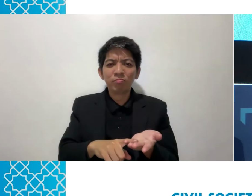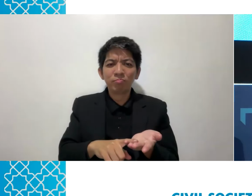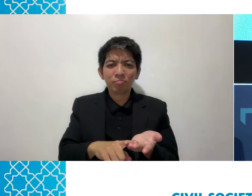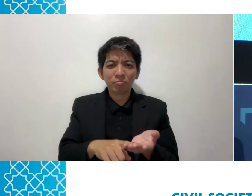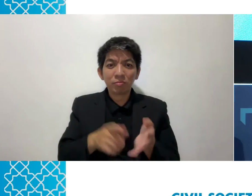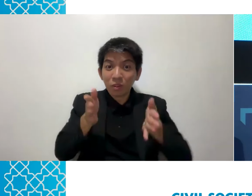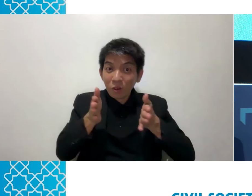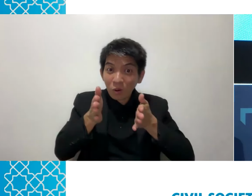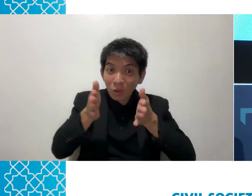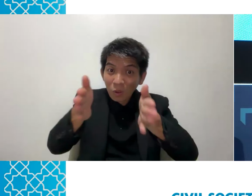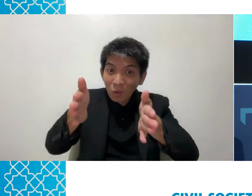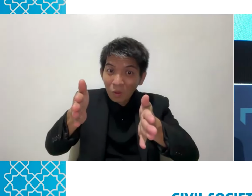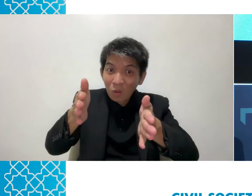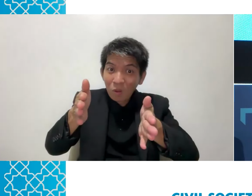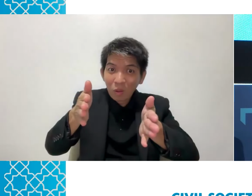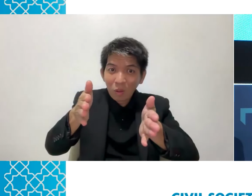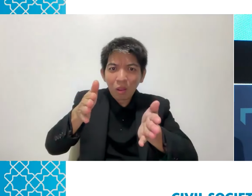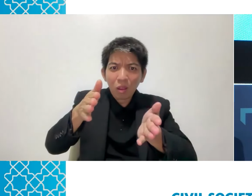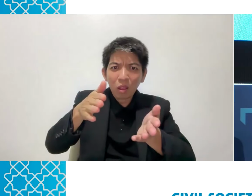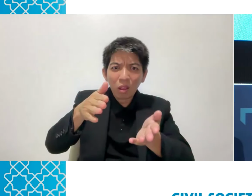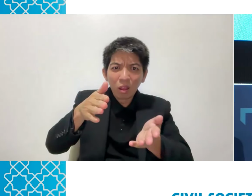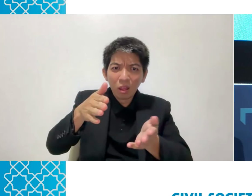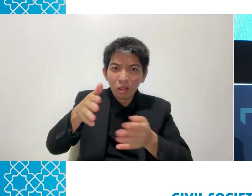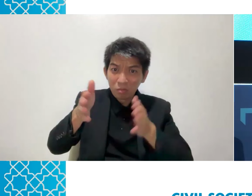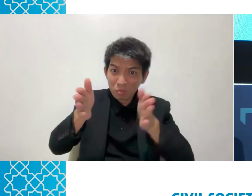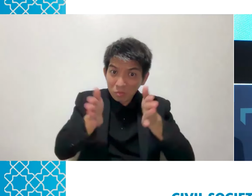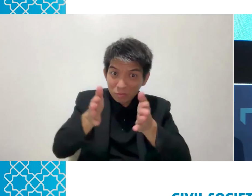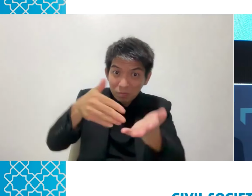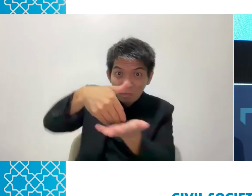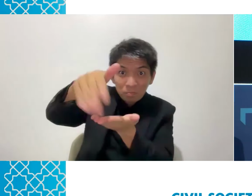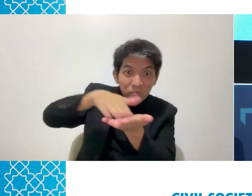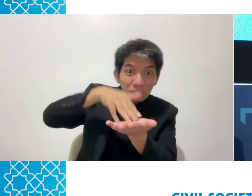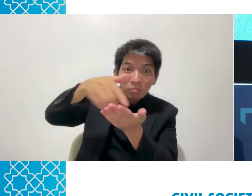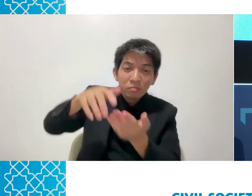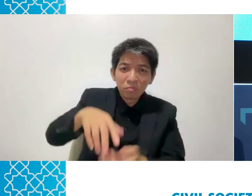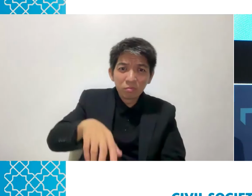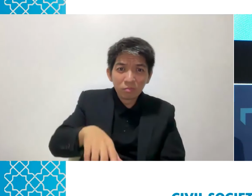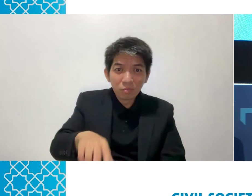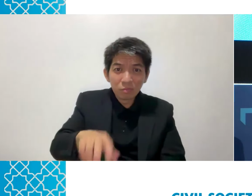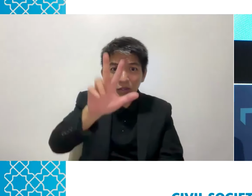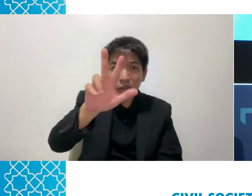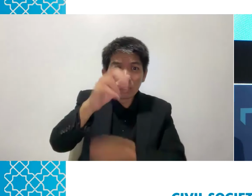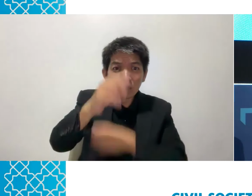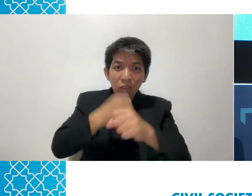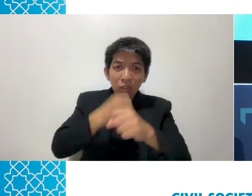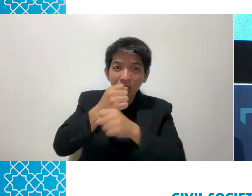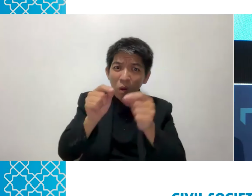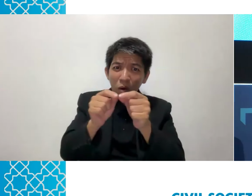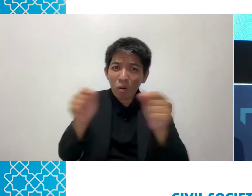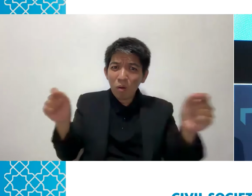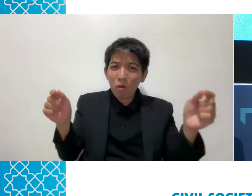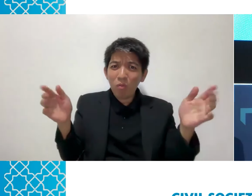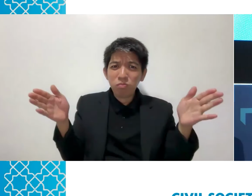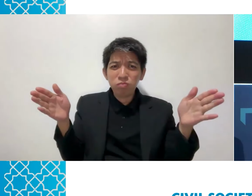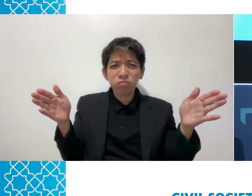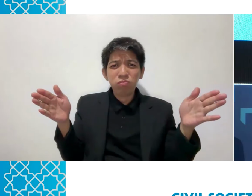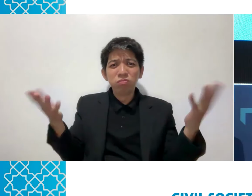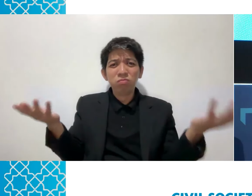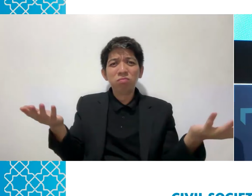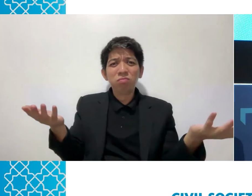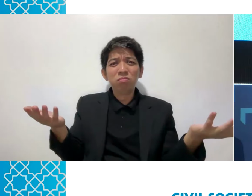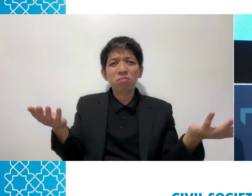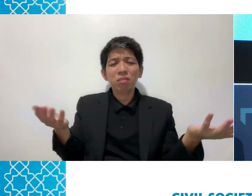still it is not considered as important. So we need to constantly push the government to finance for the